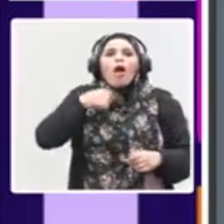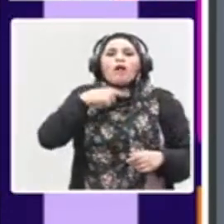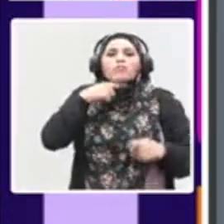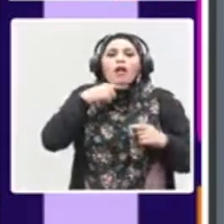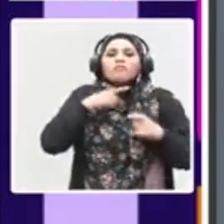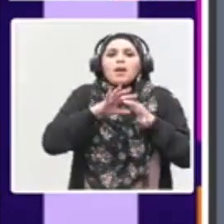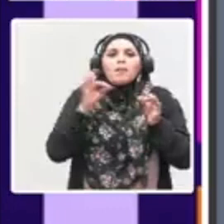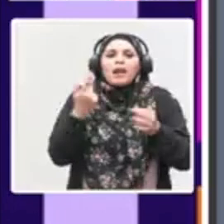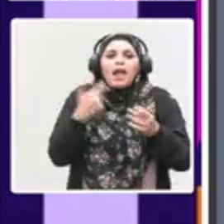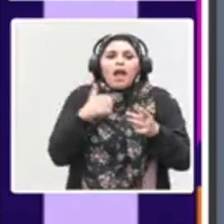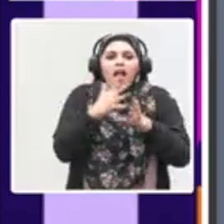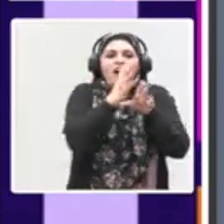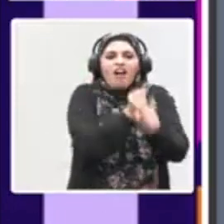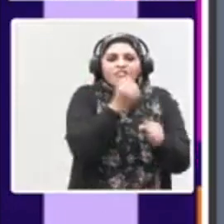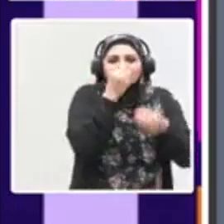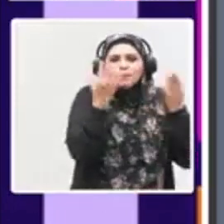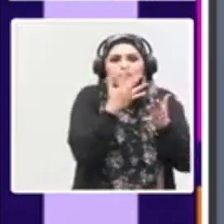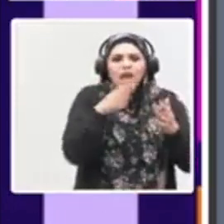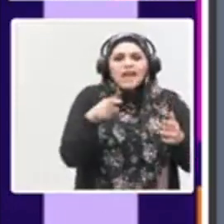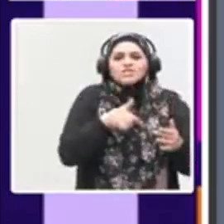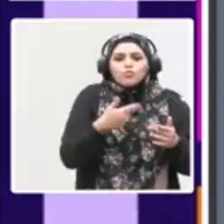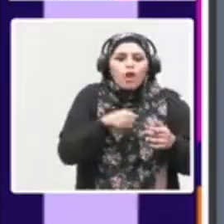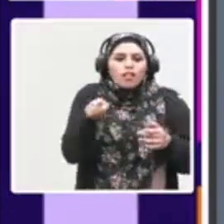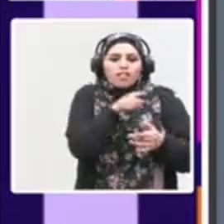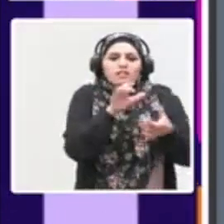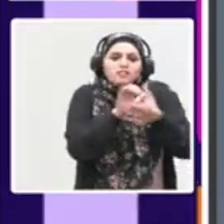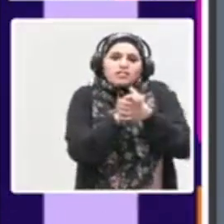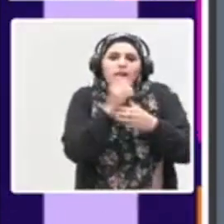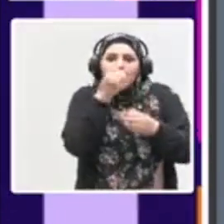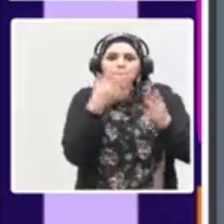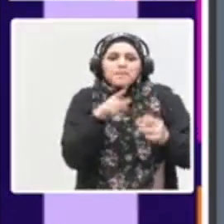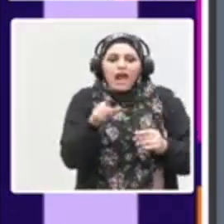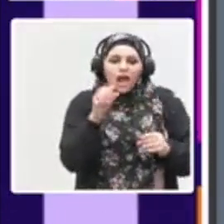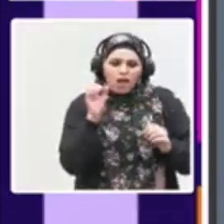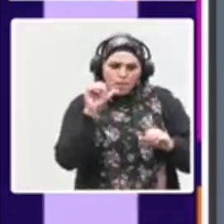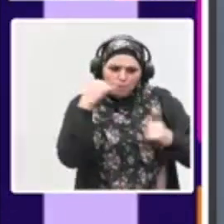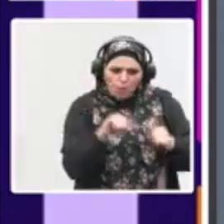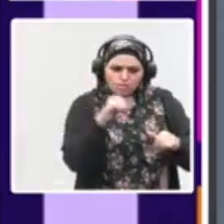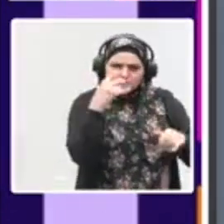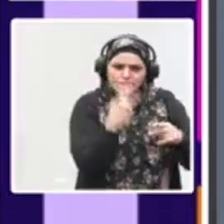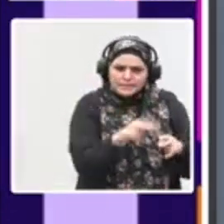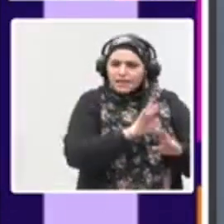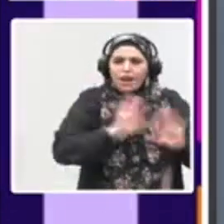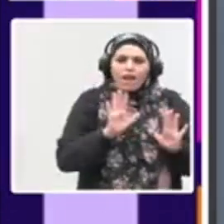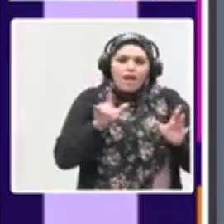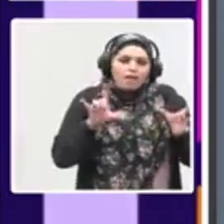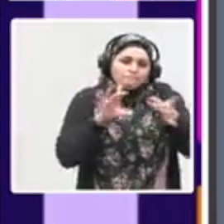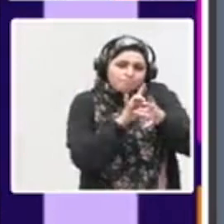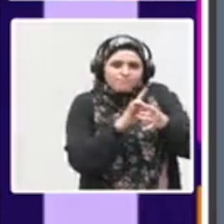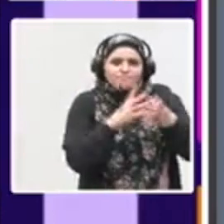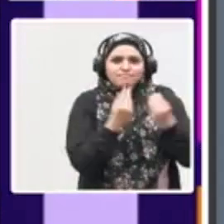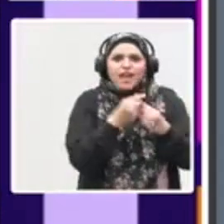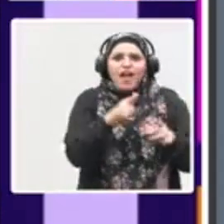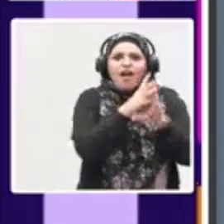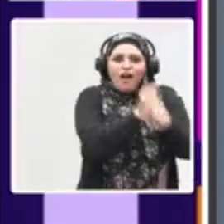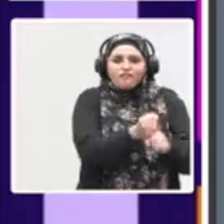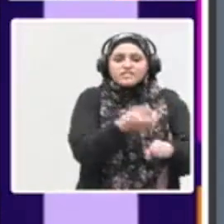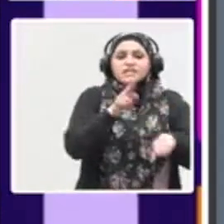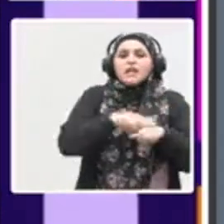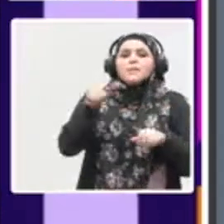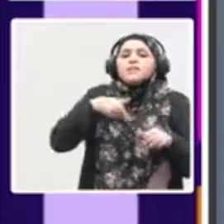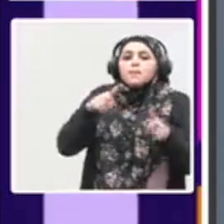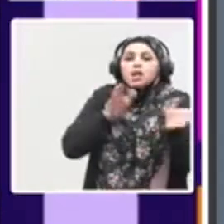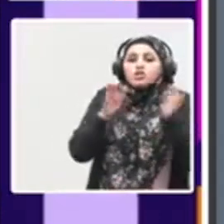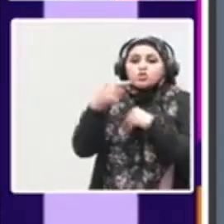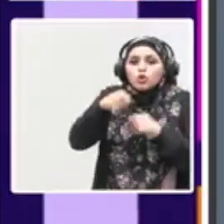Where does impact investing come in? To support a business that is working in film and TV and wants to be good to the workers, the community, and